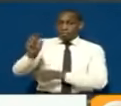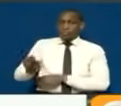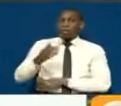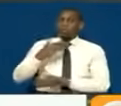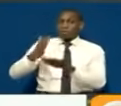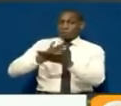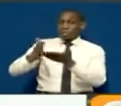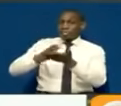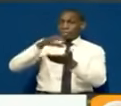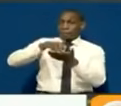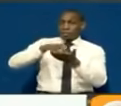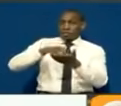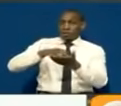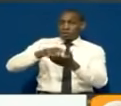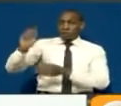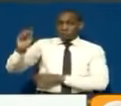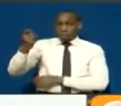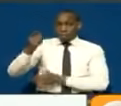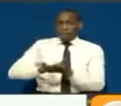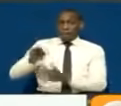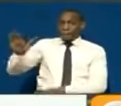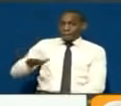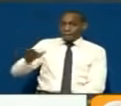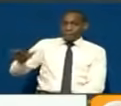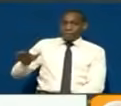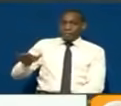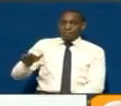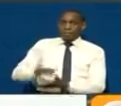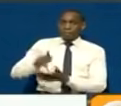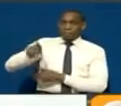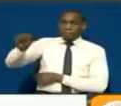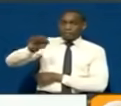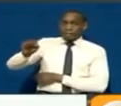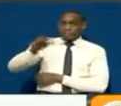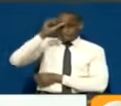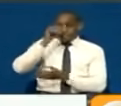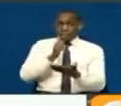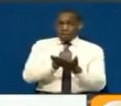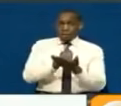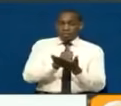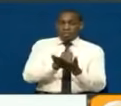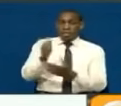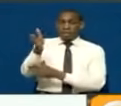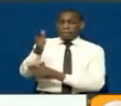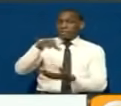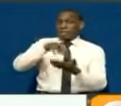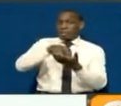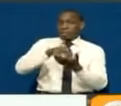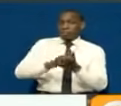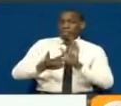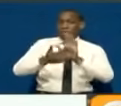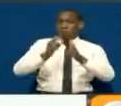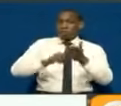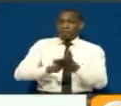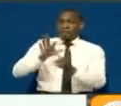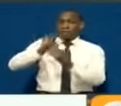wants the sharing of positions in the executive, legislature, principal secretaries, state corporations, and ambassadorial positions to